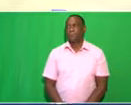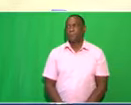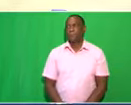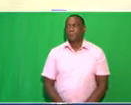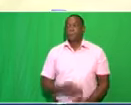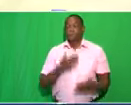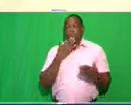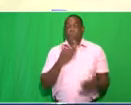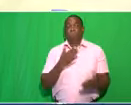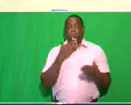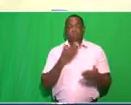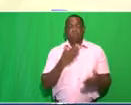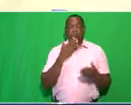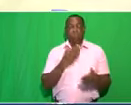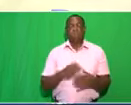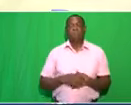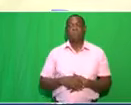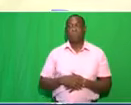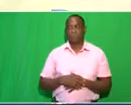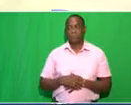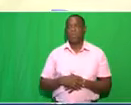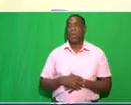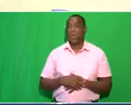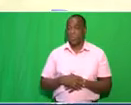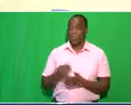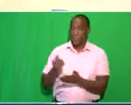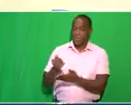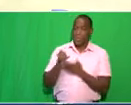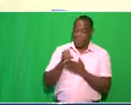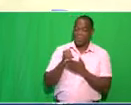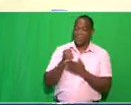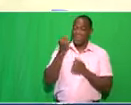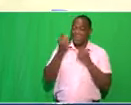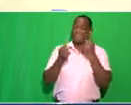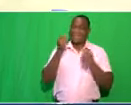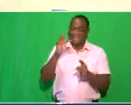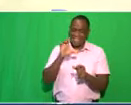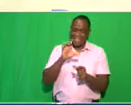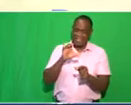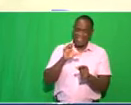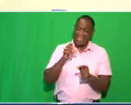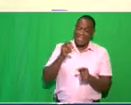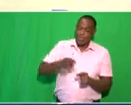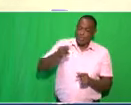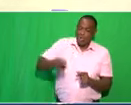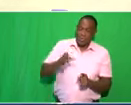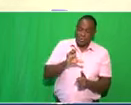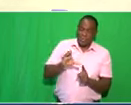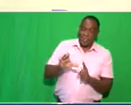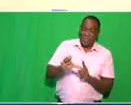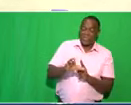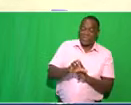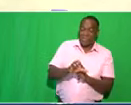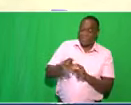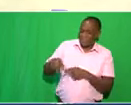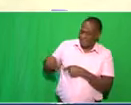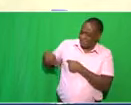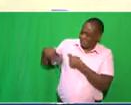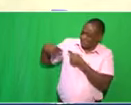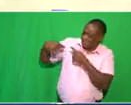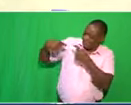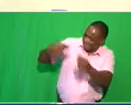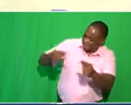Thank you very much, Mr. Rochford, for situating the Concordat in the historical context from the early days of